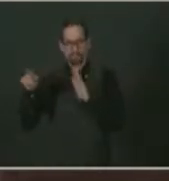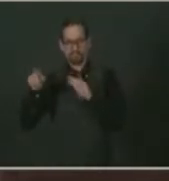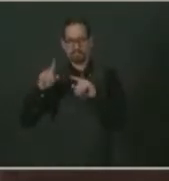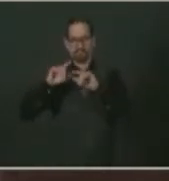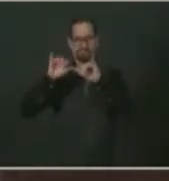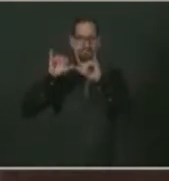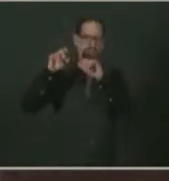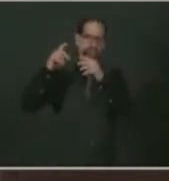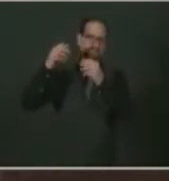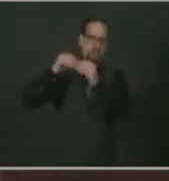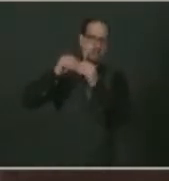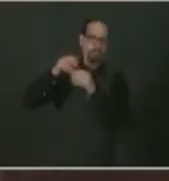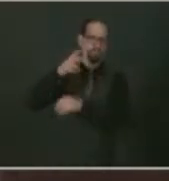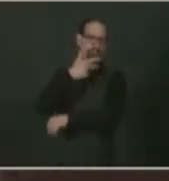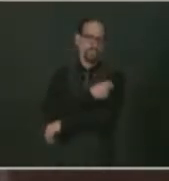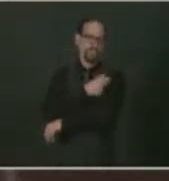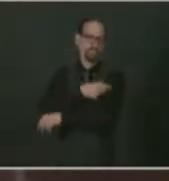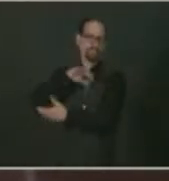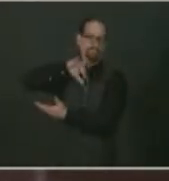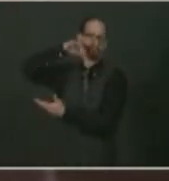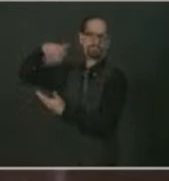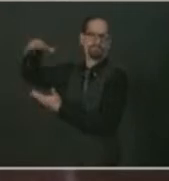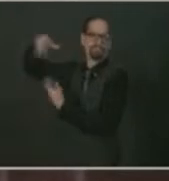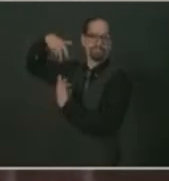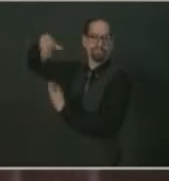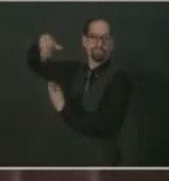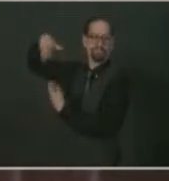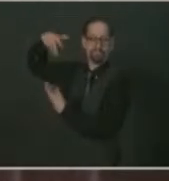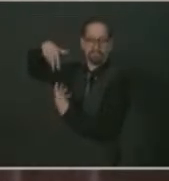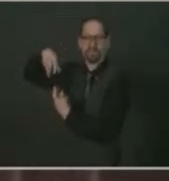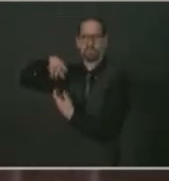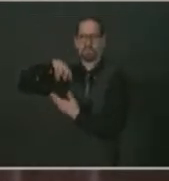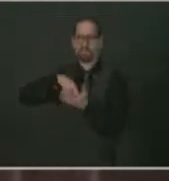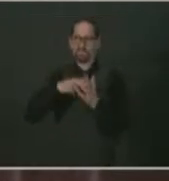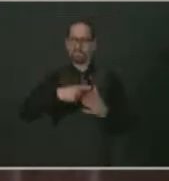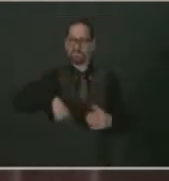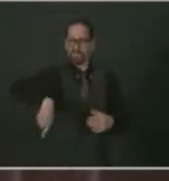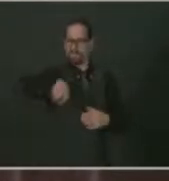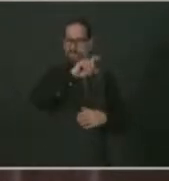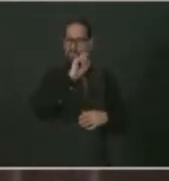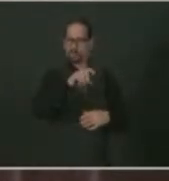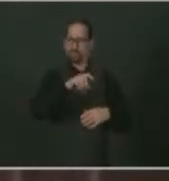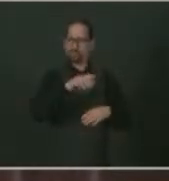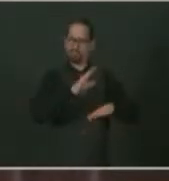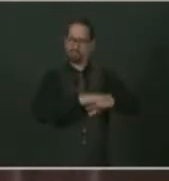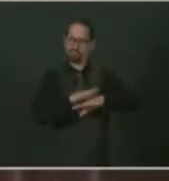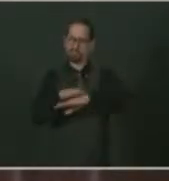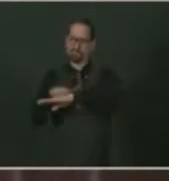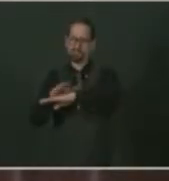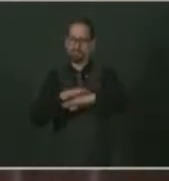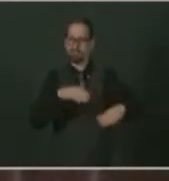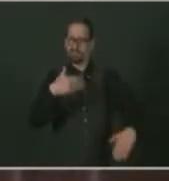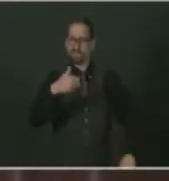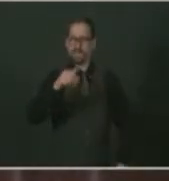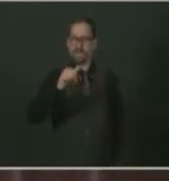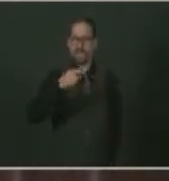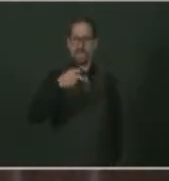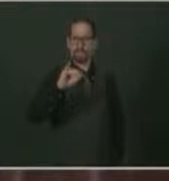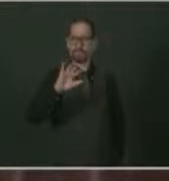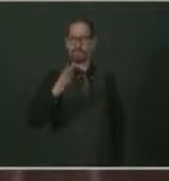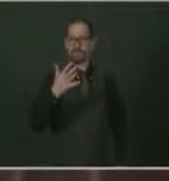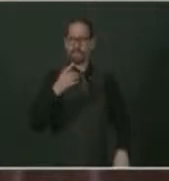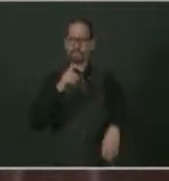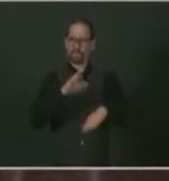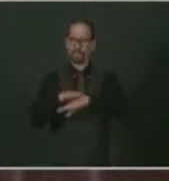still warn people that it could still take a while to get an appointment in that group on April 5th, or do you expect that to go significantly